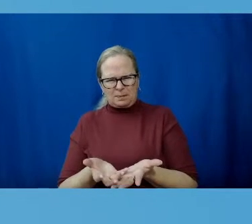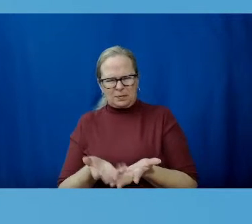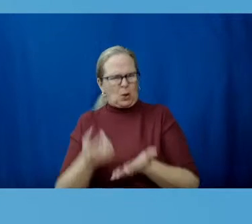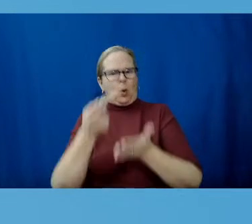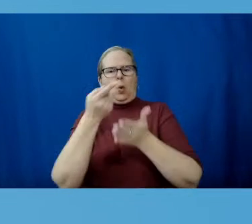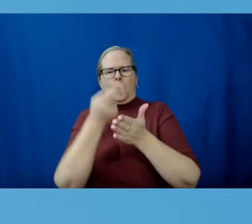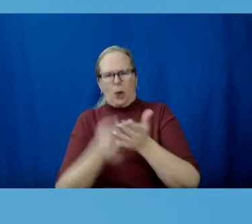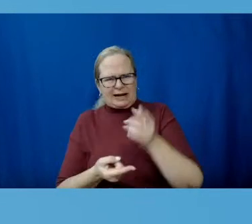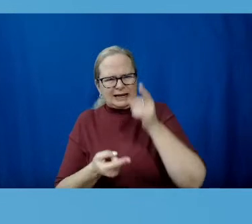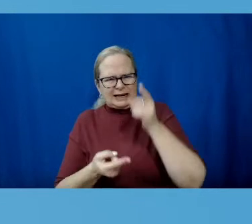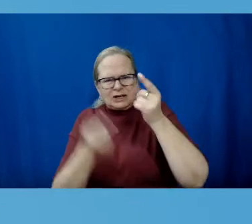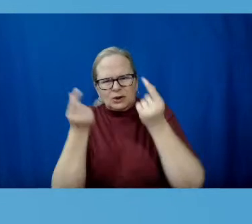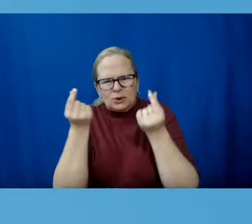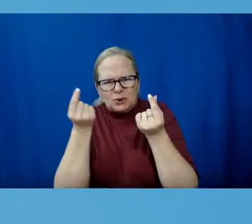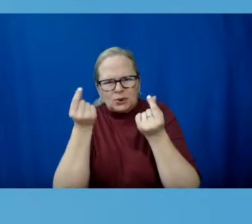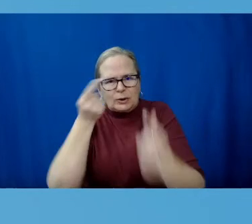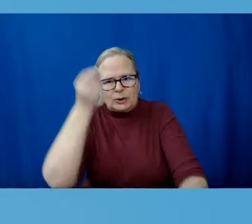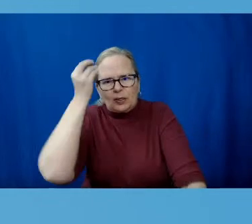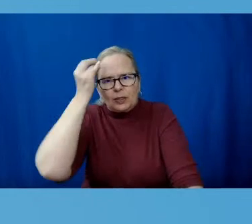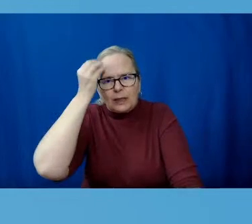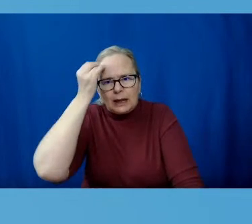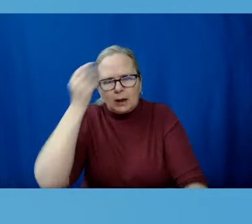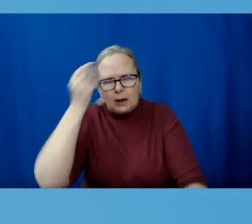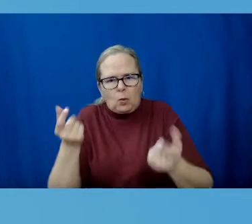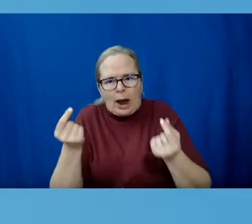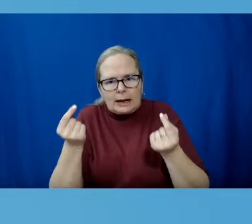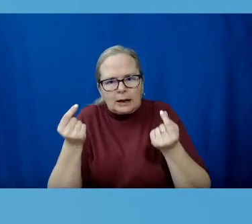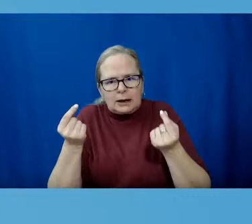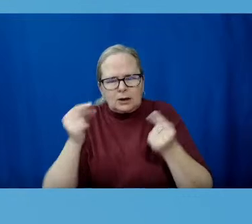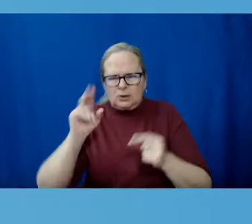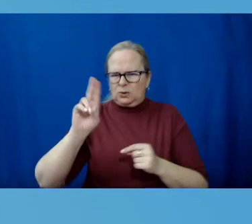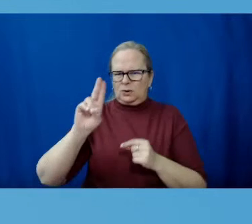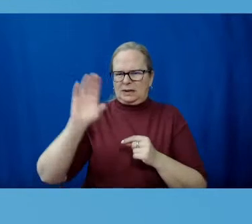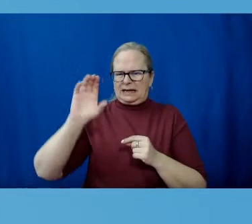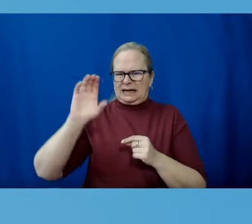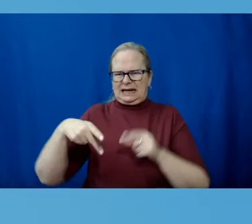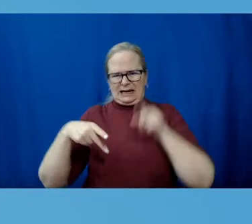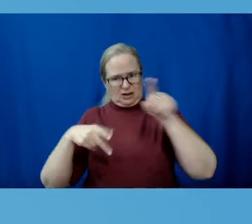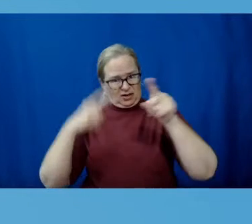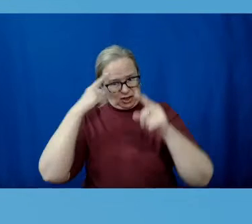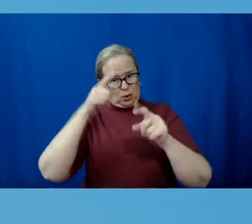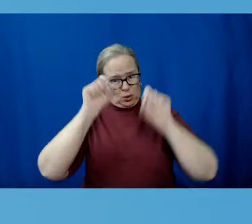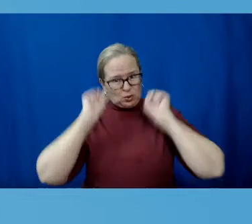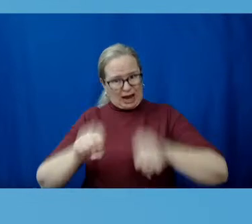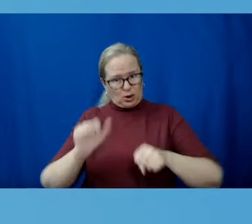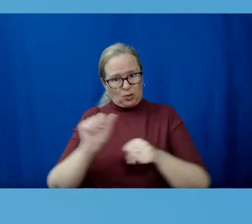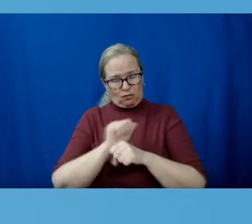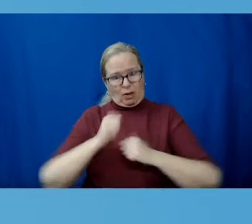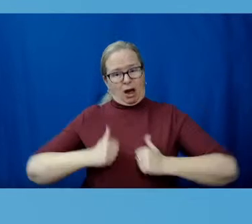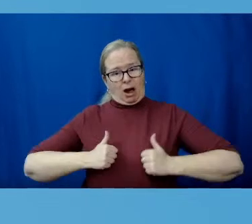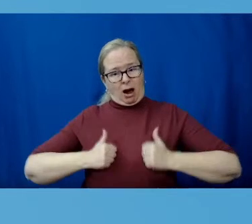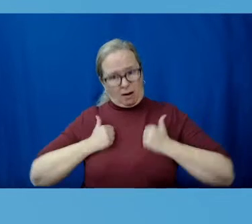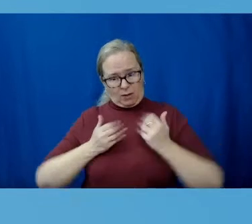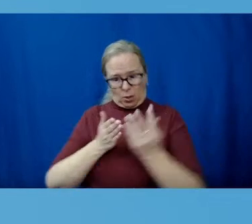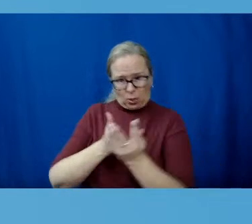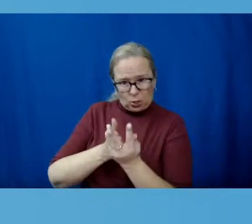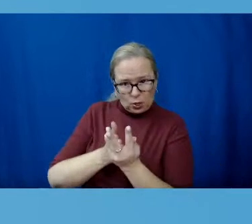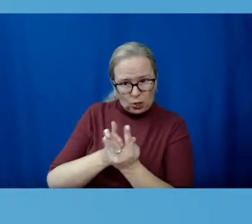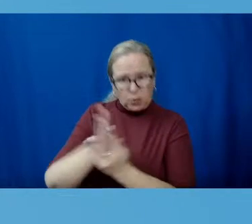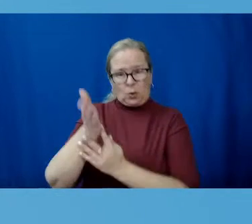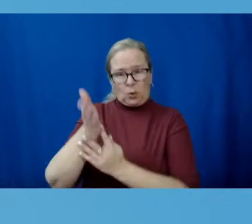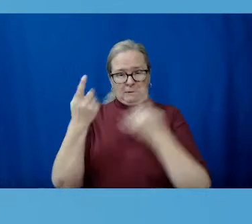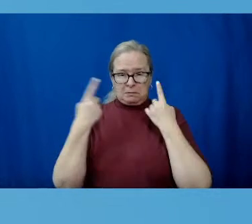this? I mean, maybe possibly a naive question, but I actually don't understand what the strategy is from that sort